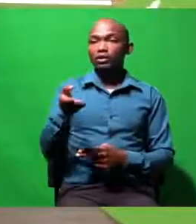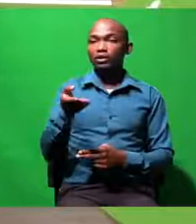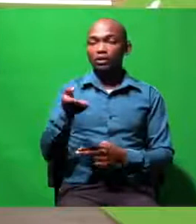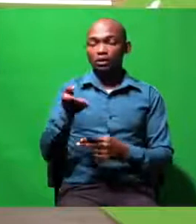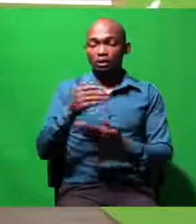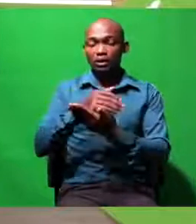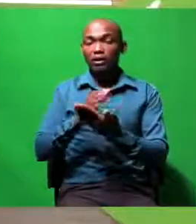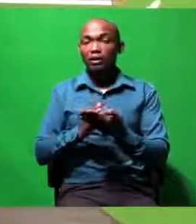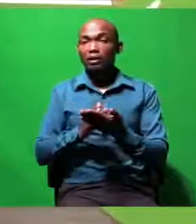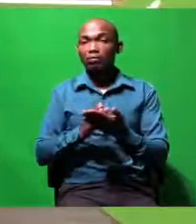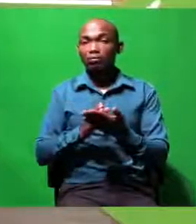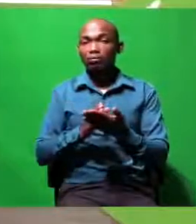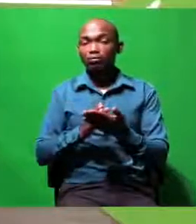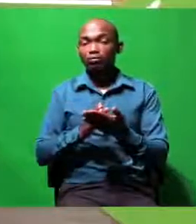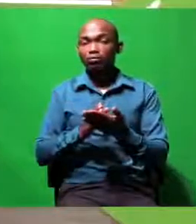to ask you some questions.